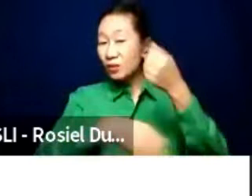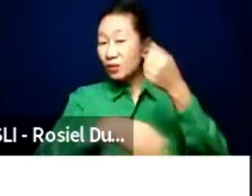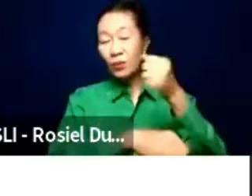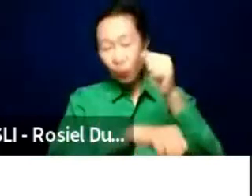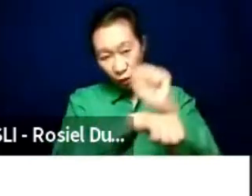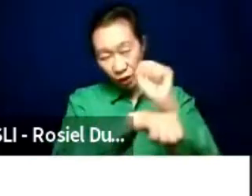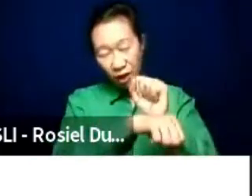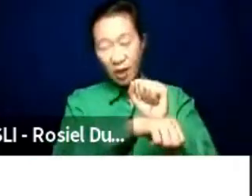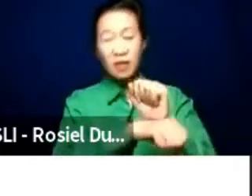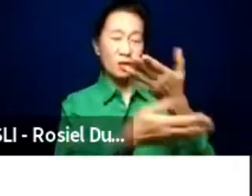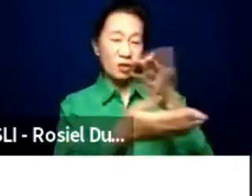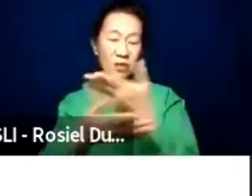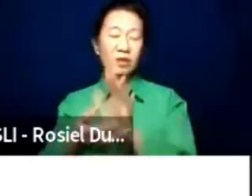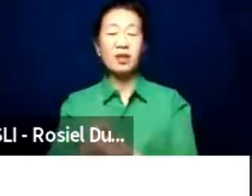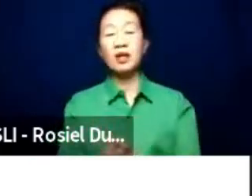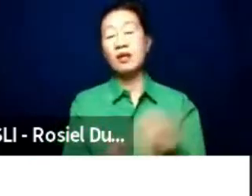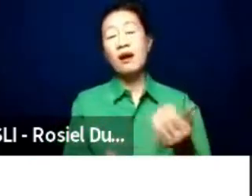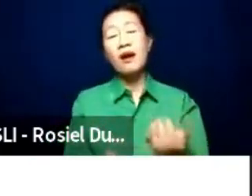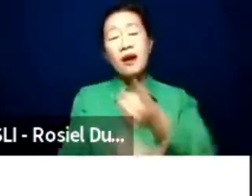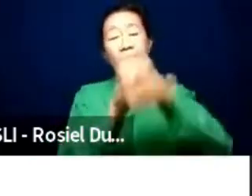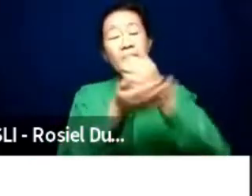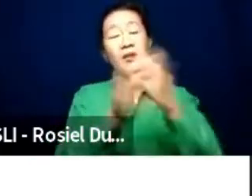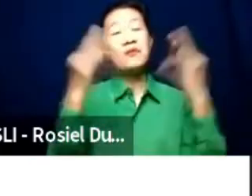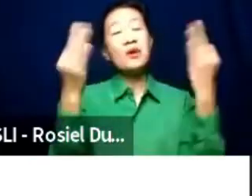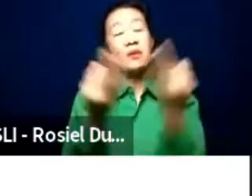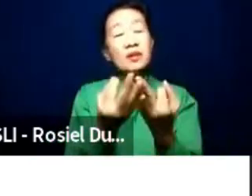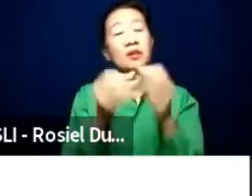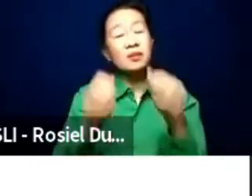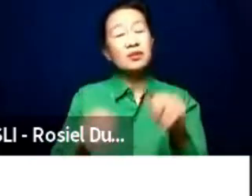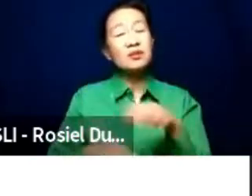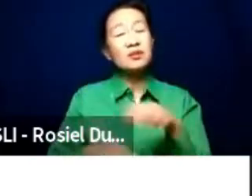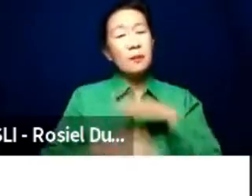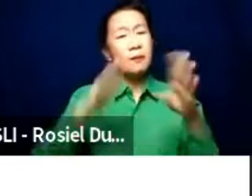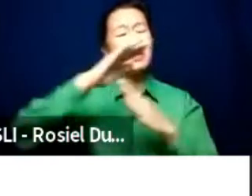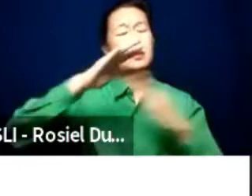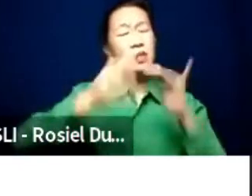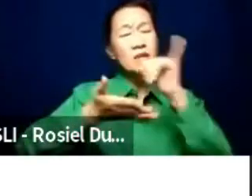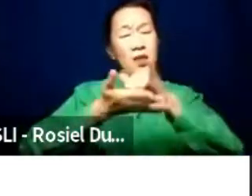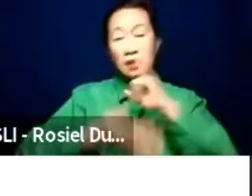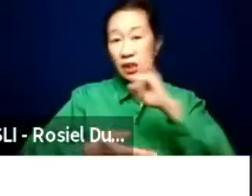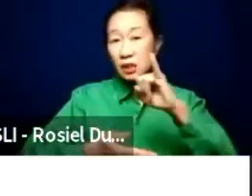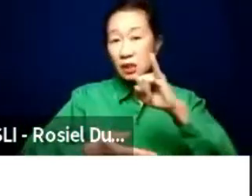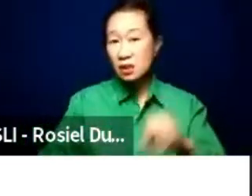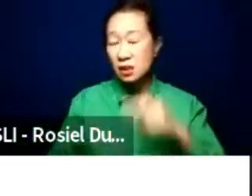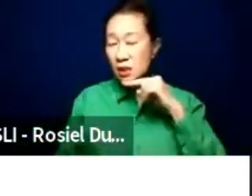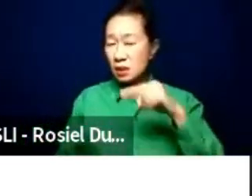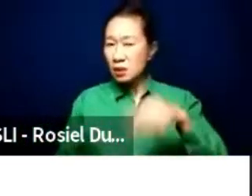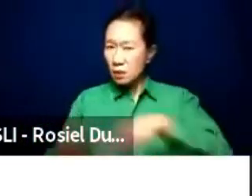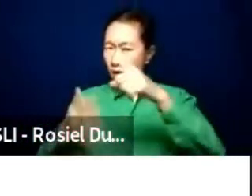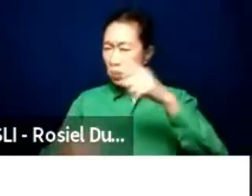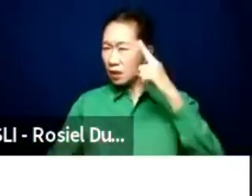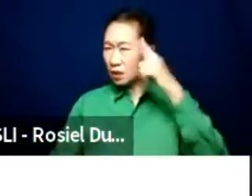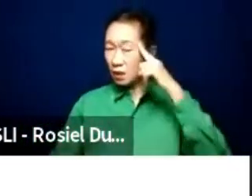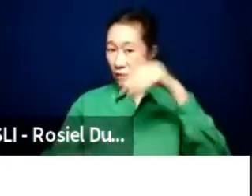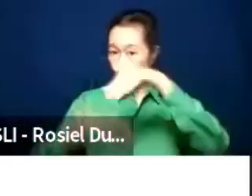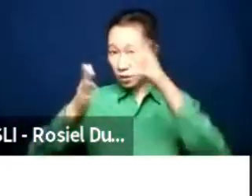help out our families, we feel good about ourselves, And that's basically, we sometimes think our